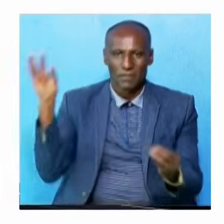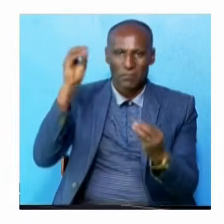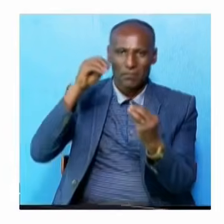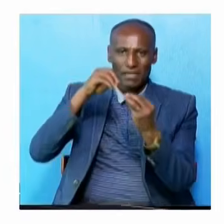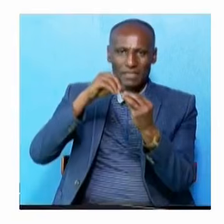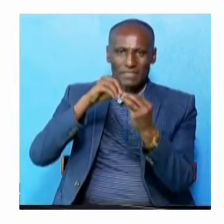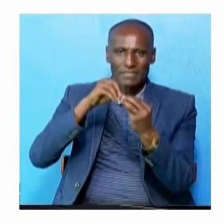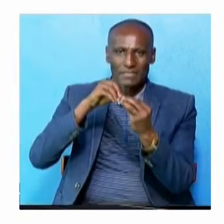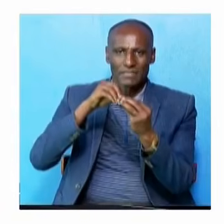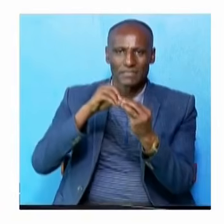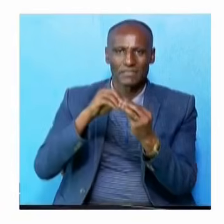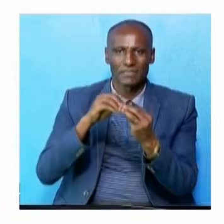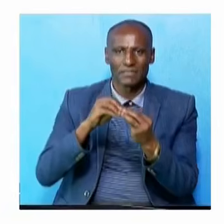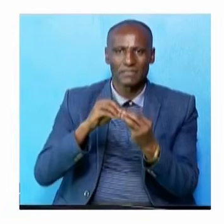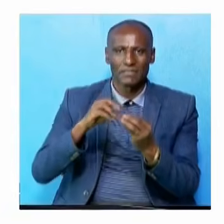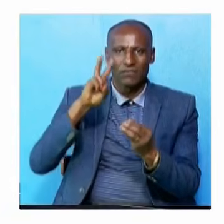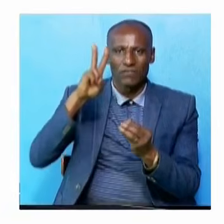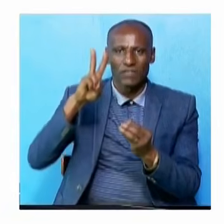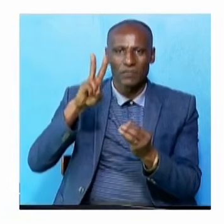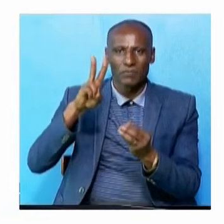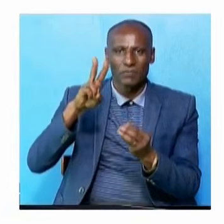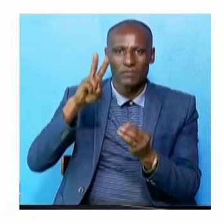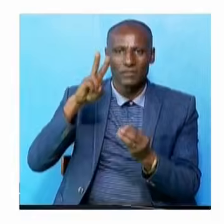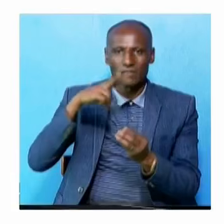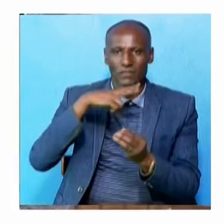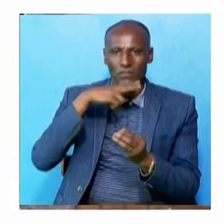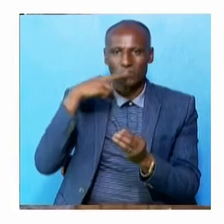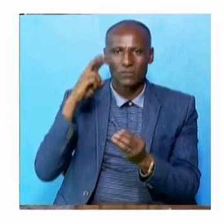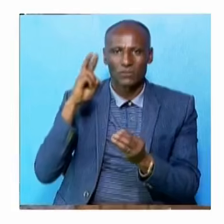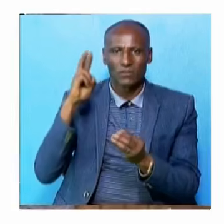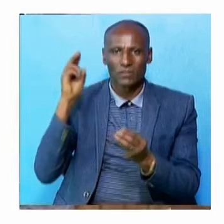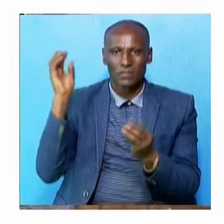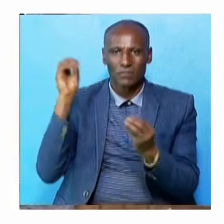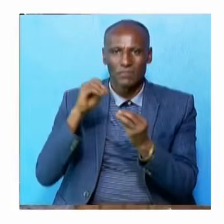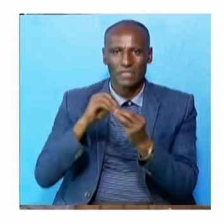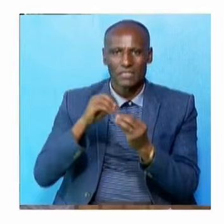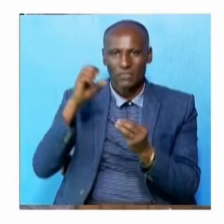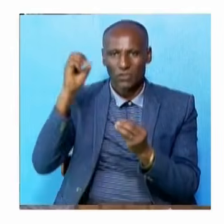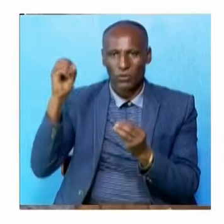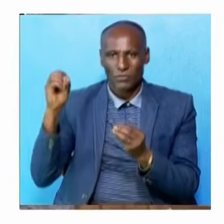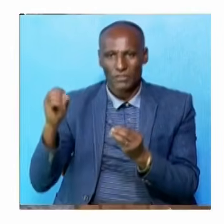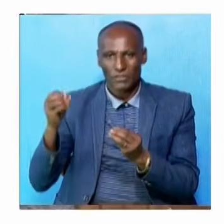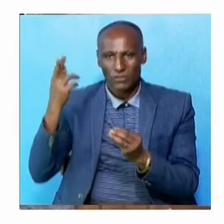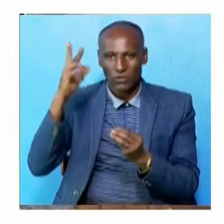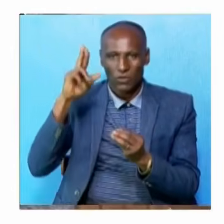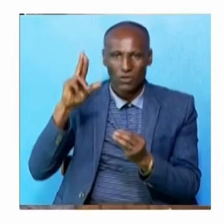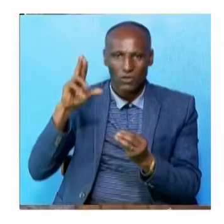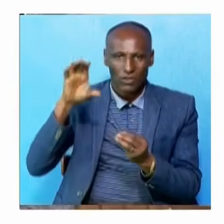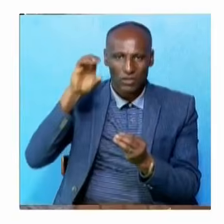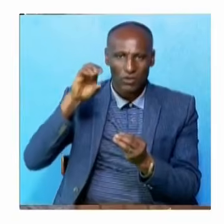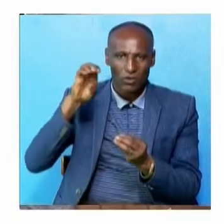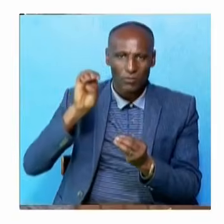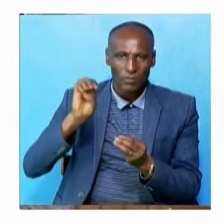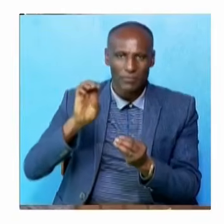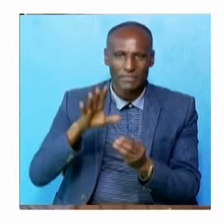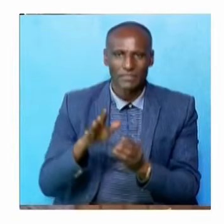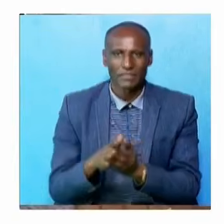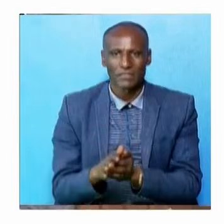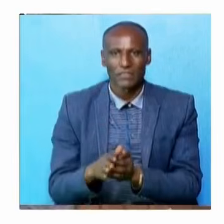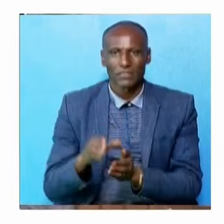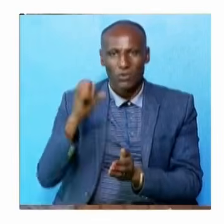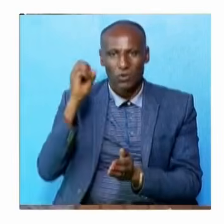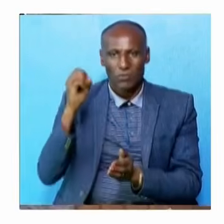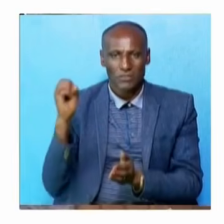plus verb to plus object or complement?